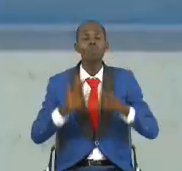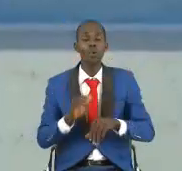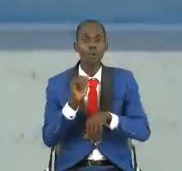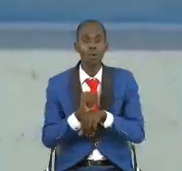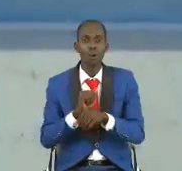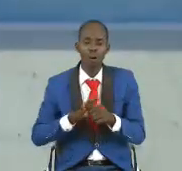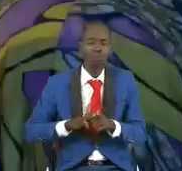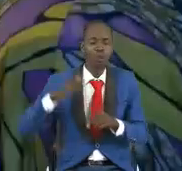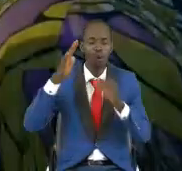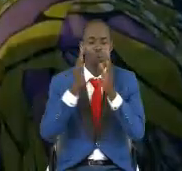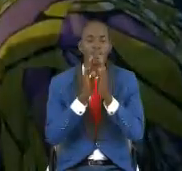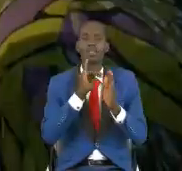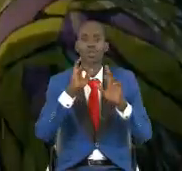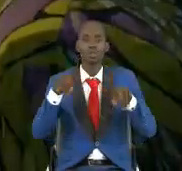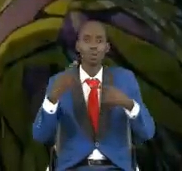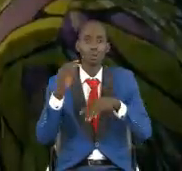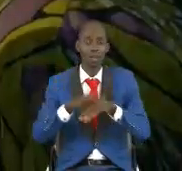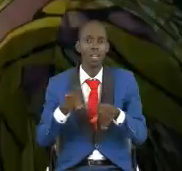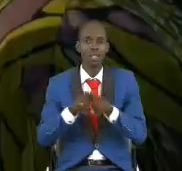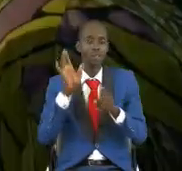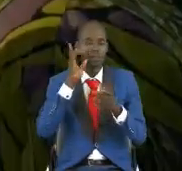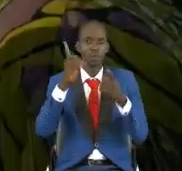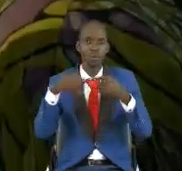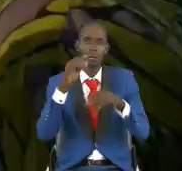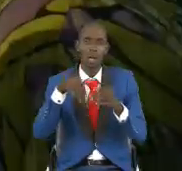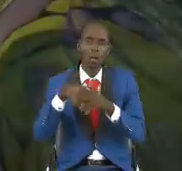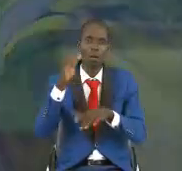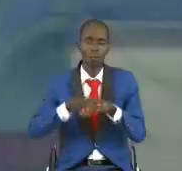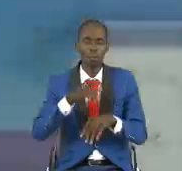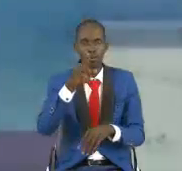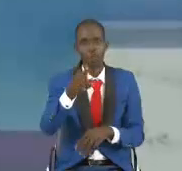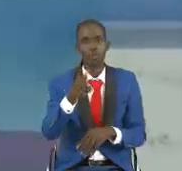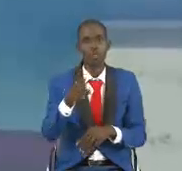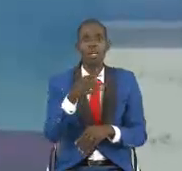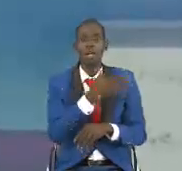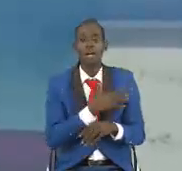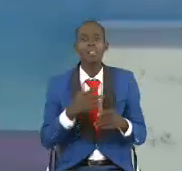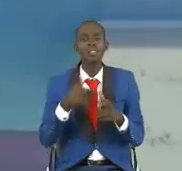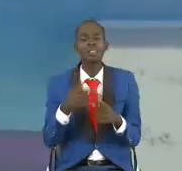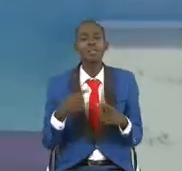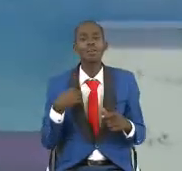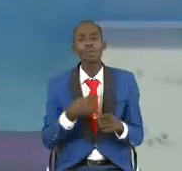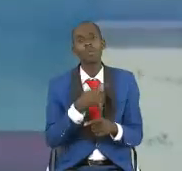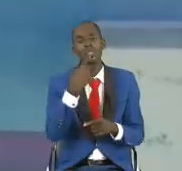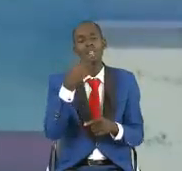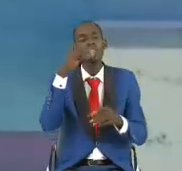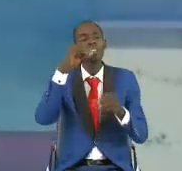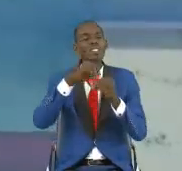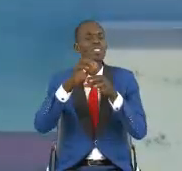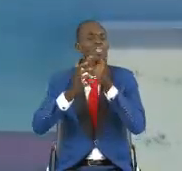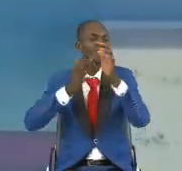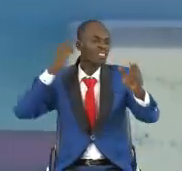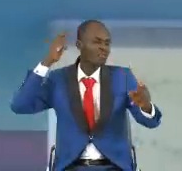going to go on tonight upon you. And then we said, in Jesus'